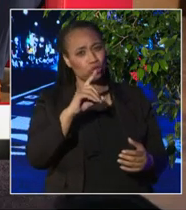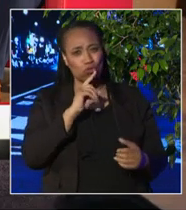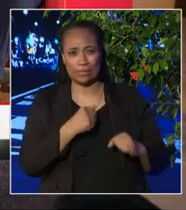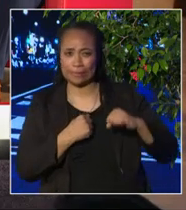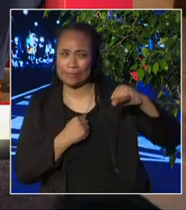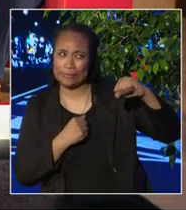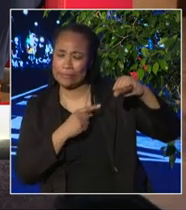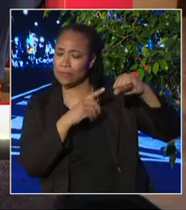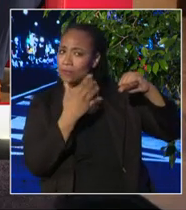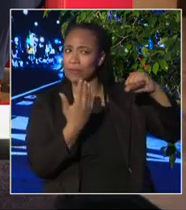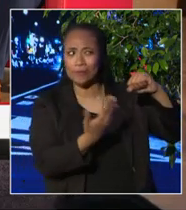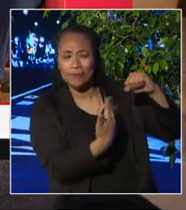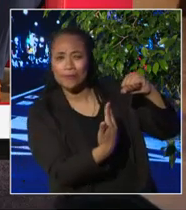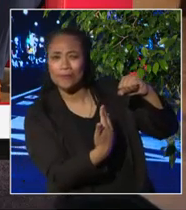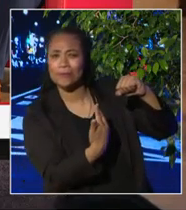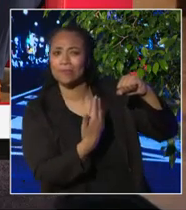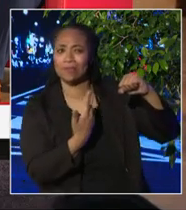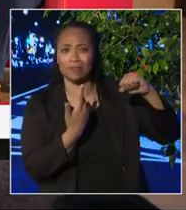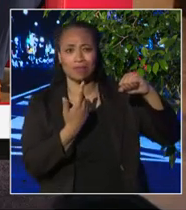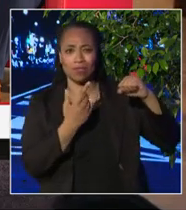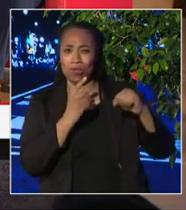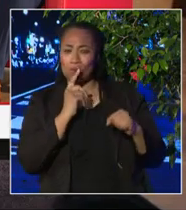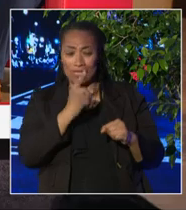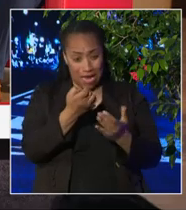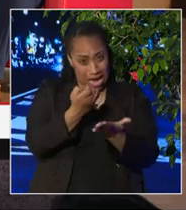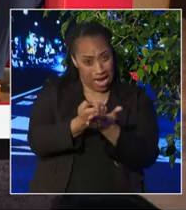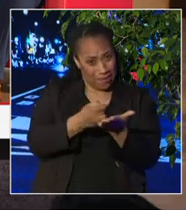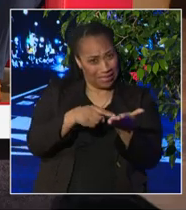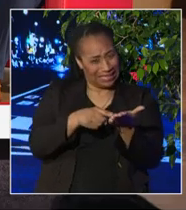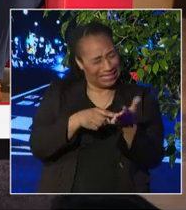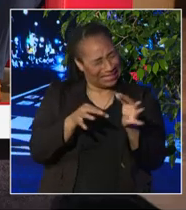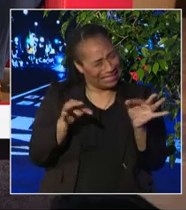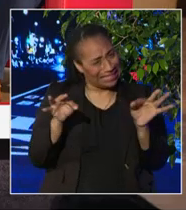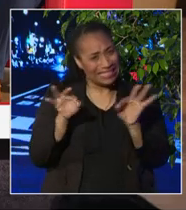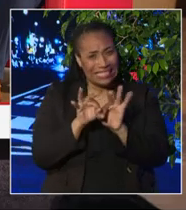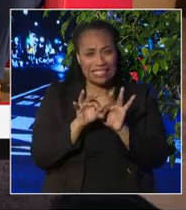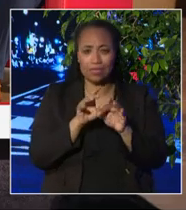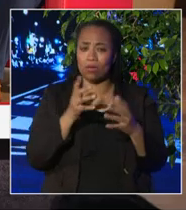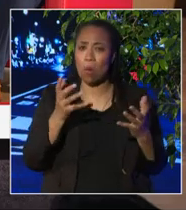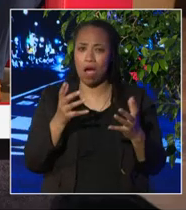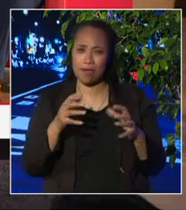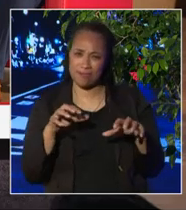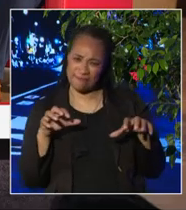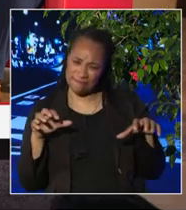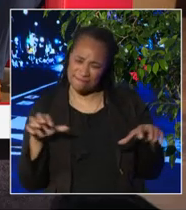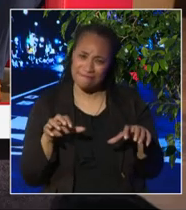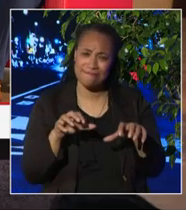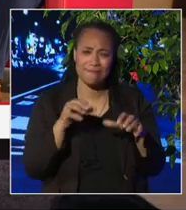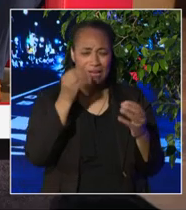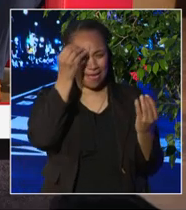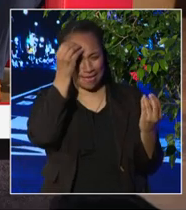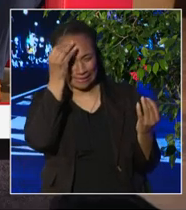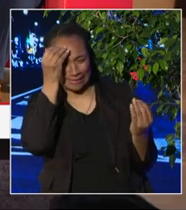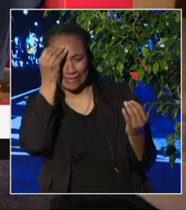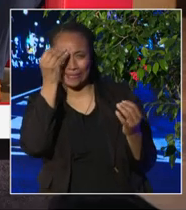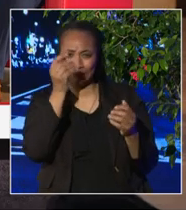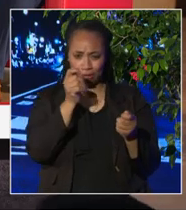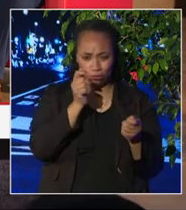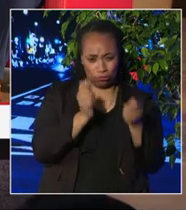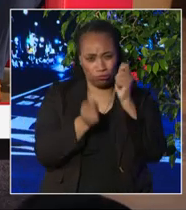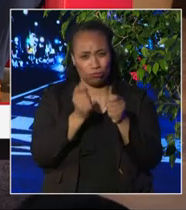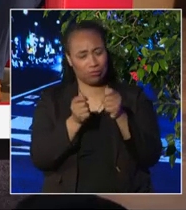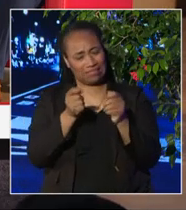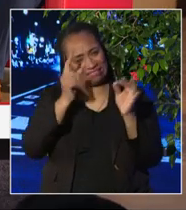tough decisions that change the business environment here so people want to start their businesses here, grow their